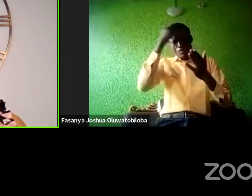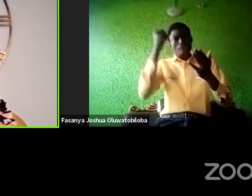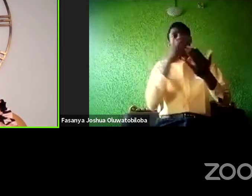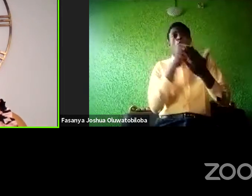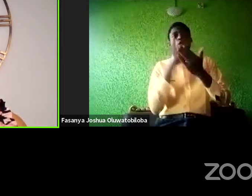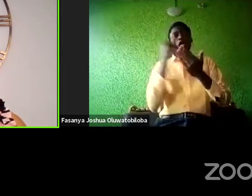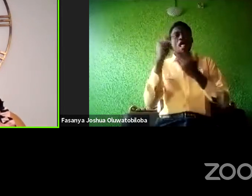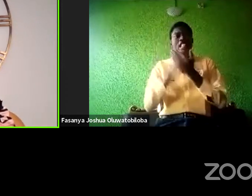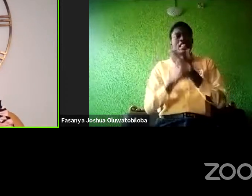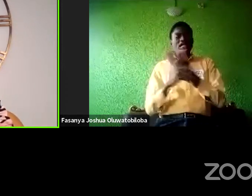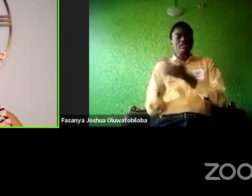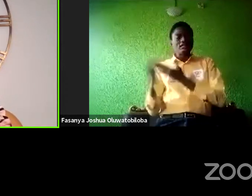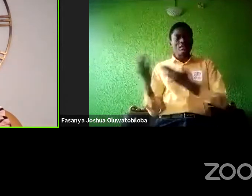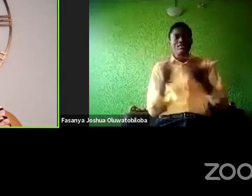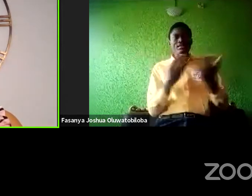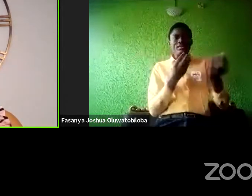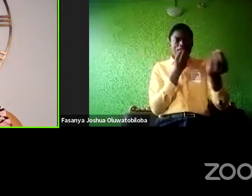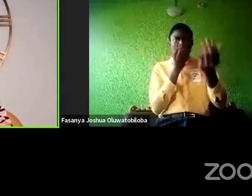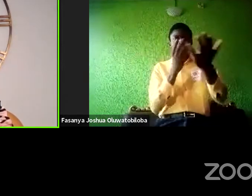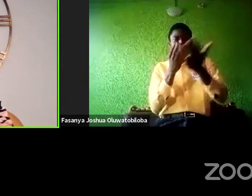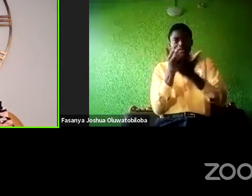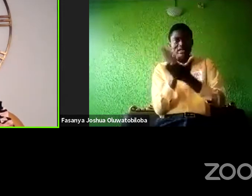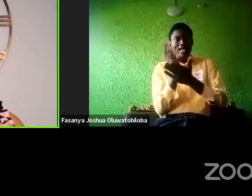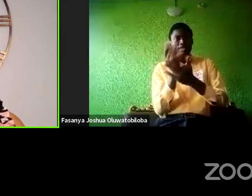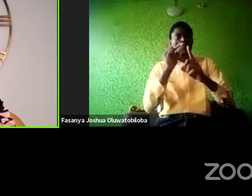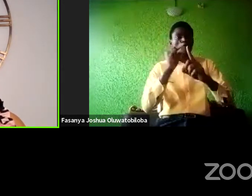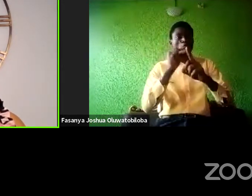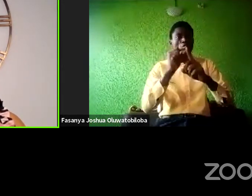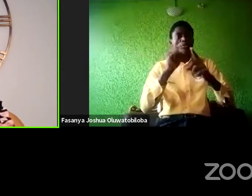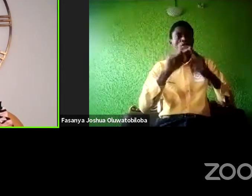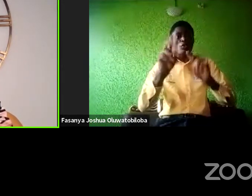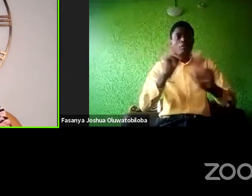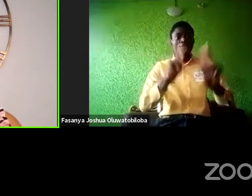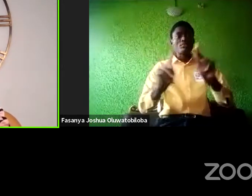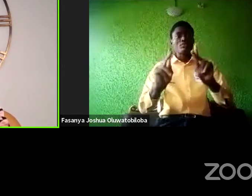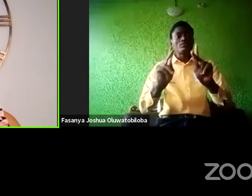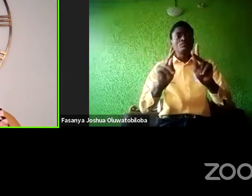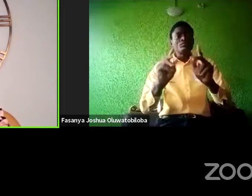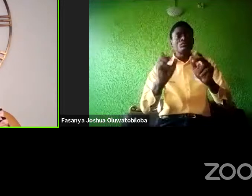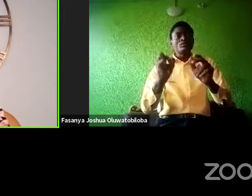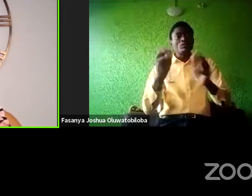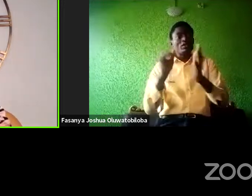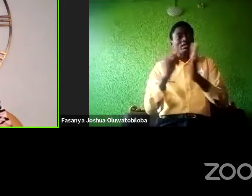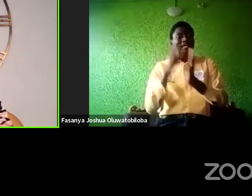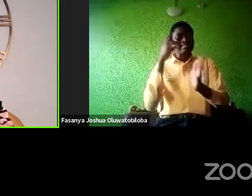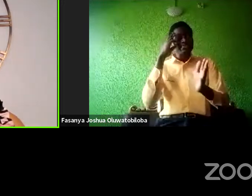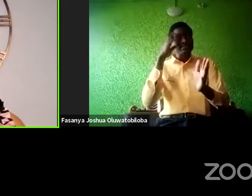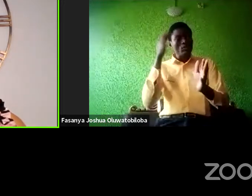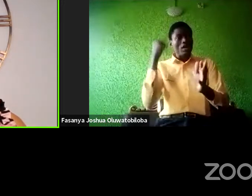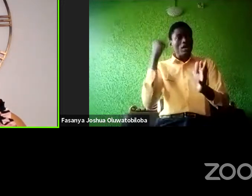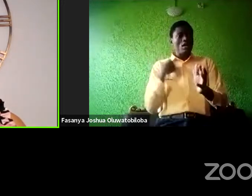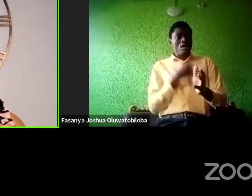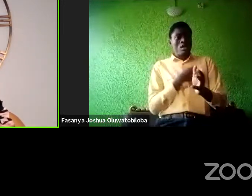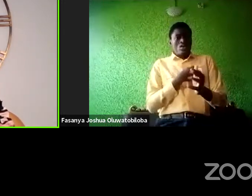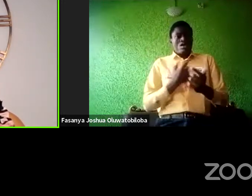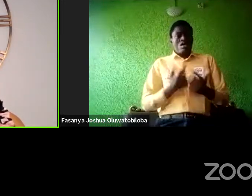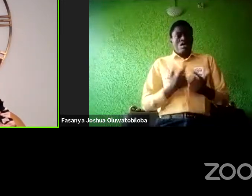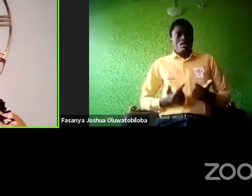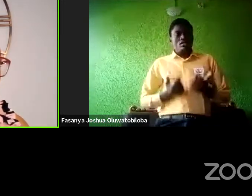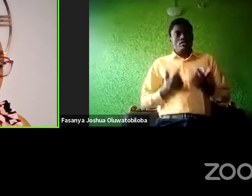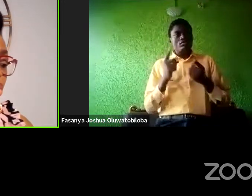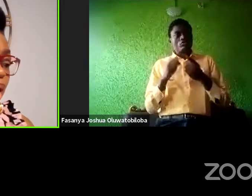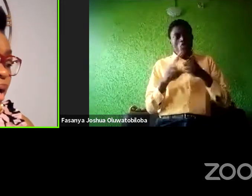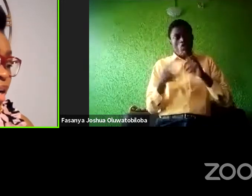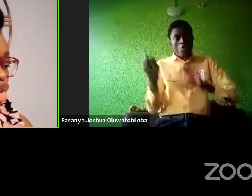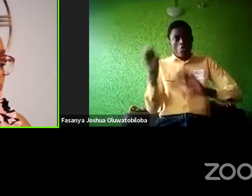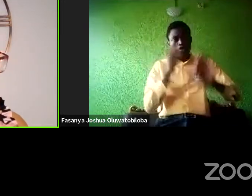right ones to people so that the reason why we are existing, which is to promote the general well-being of the people, is